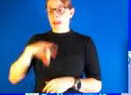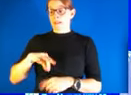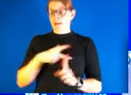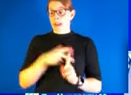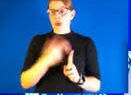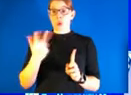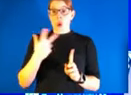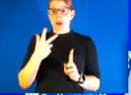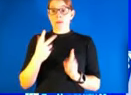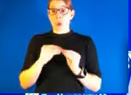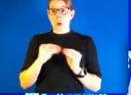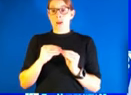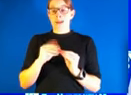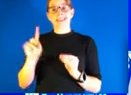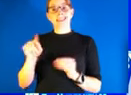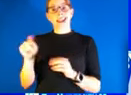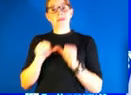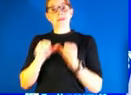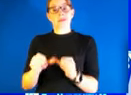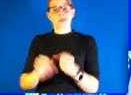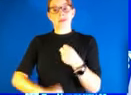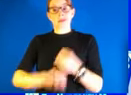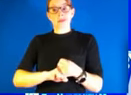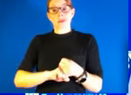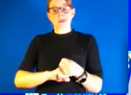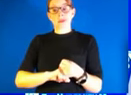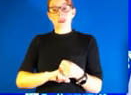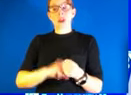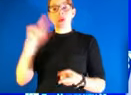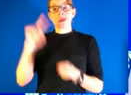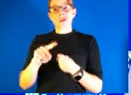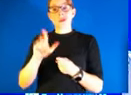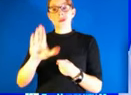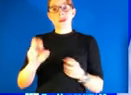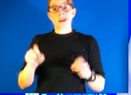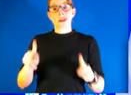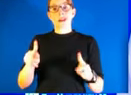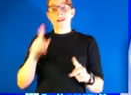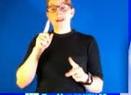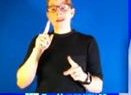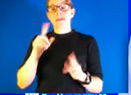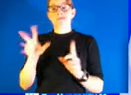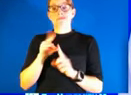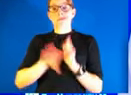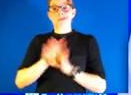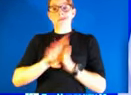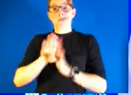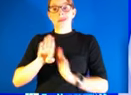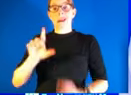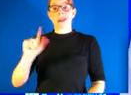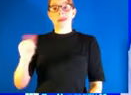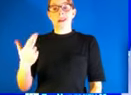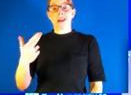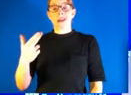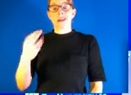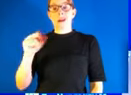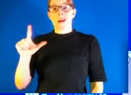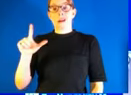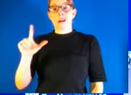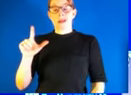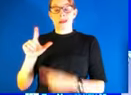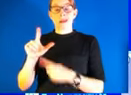the data continue to support the fact that it does reduce your chance of getting long COVID. We also, a new publication in MMWR